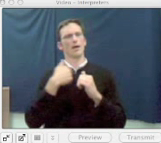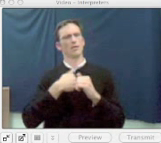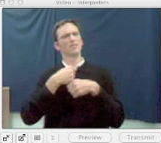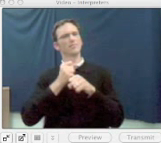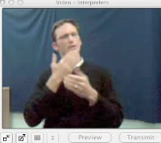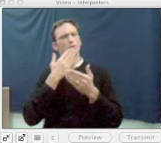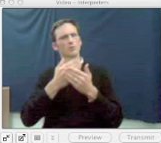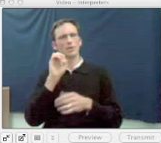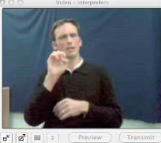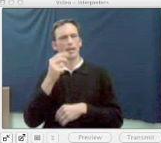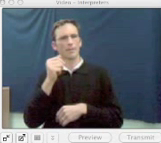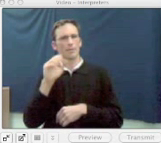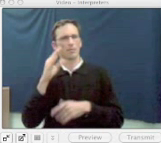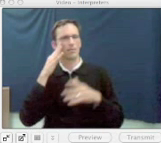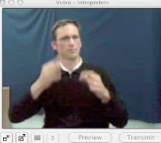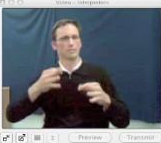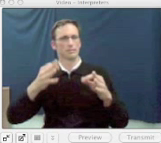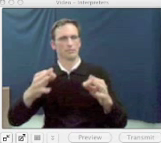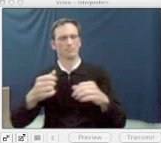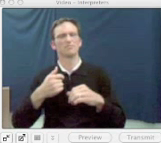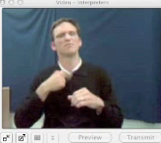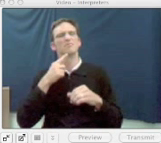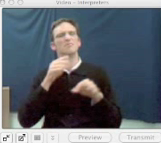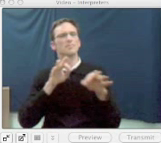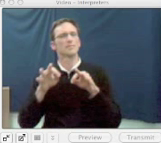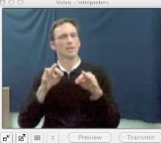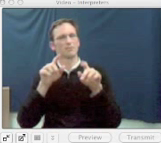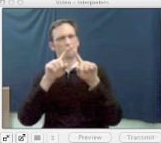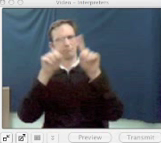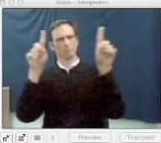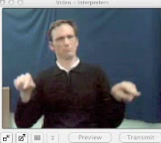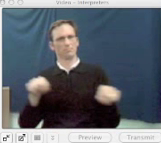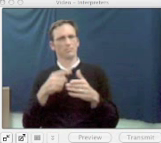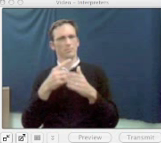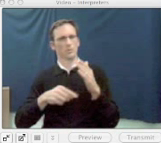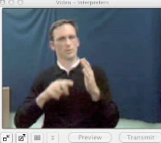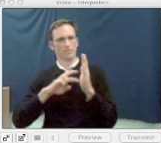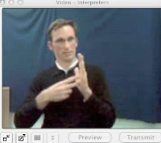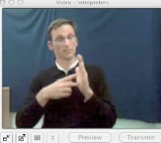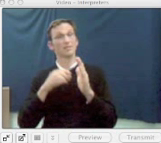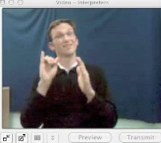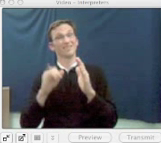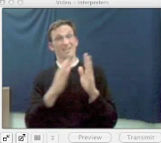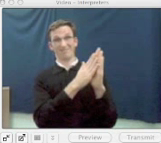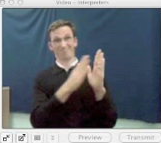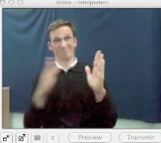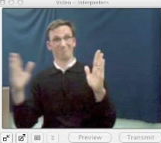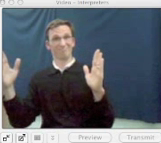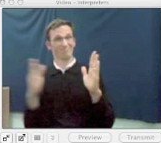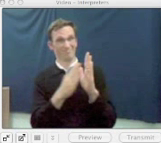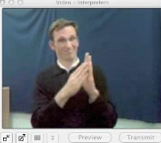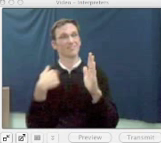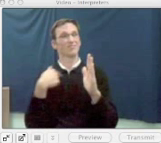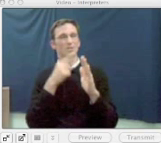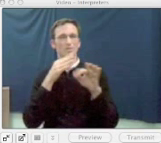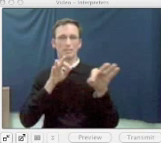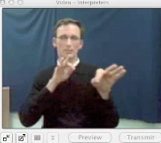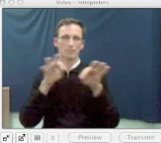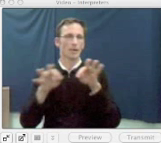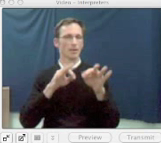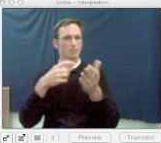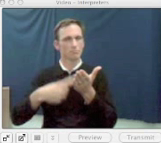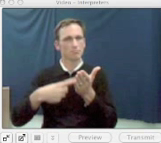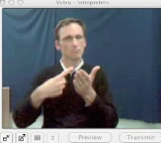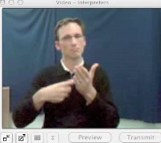Let me just explain what's on this slide. Again, this is a construct that we will spend considerable time discussing